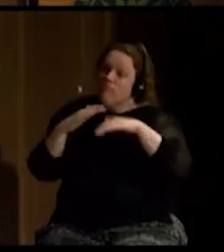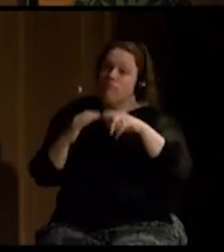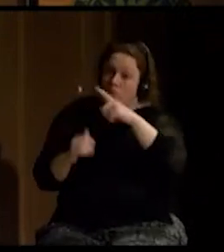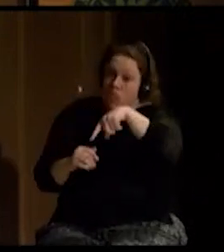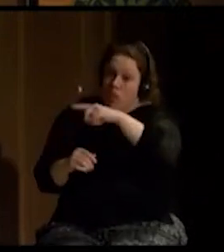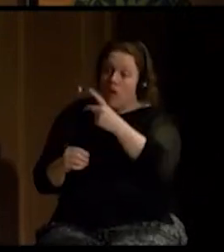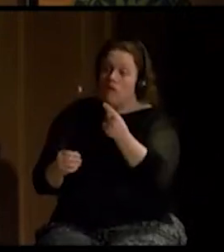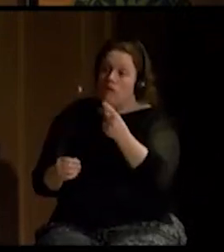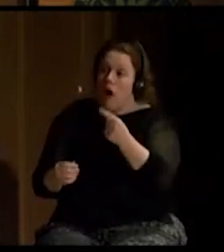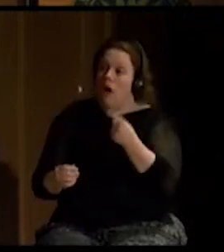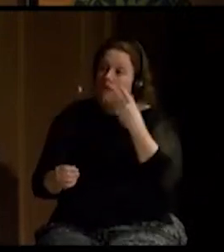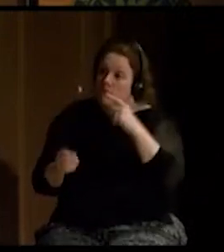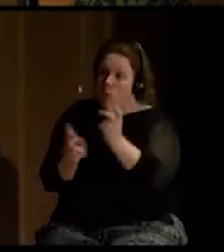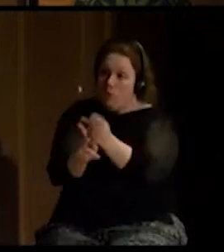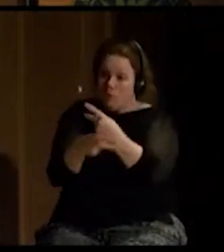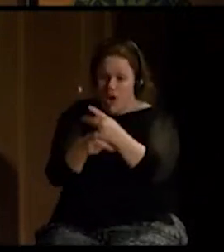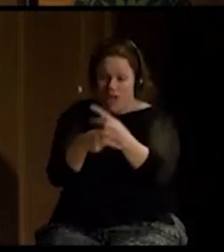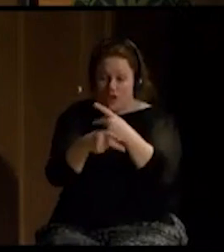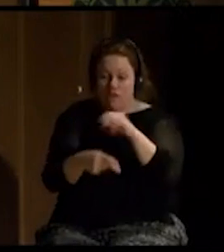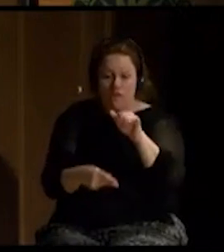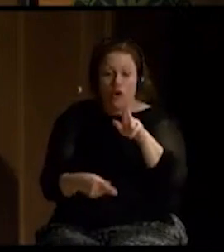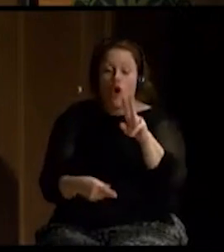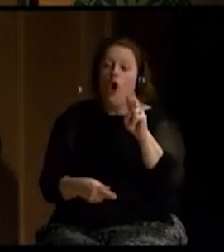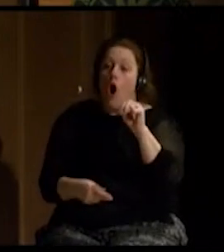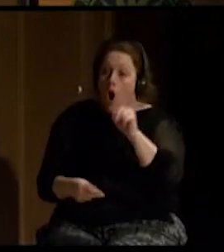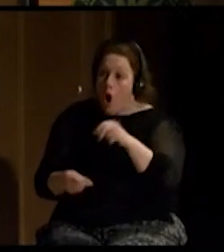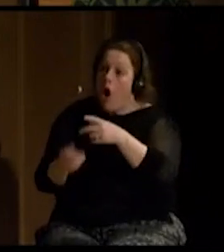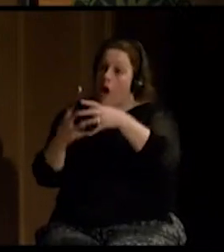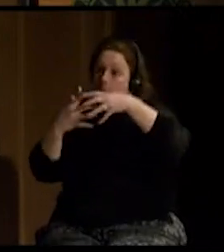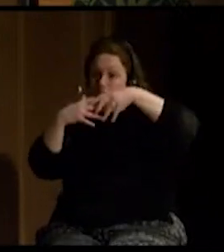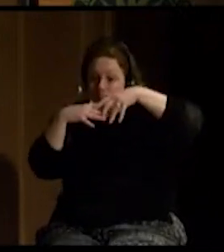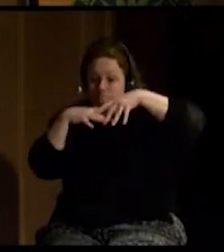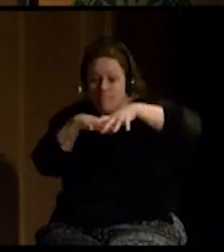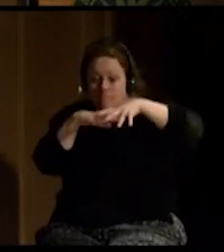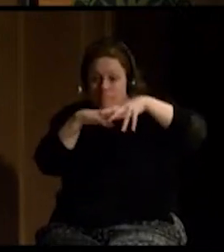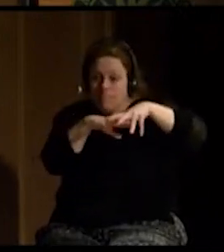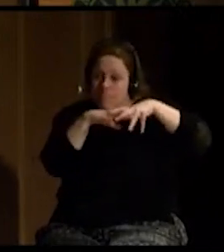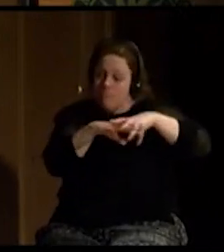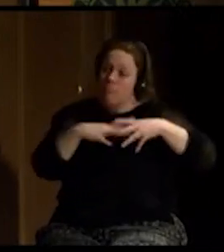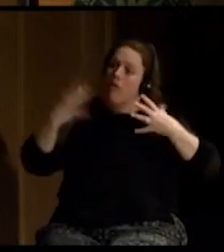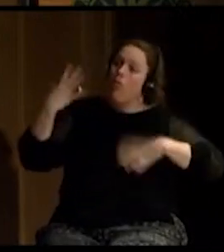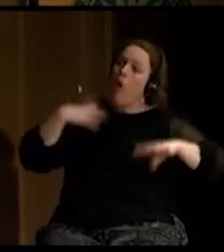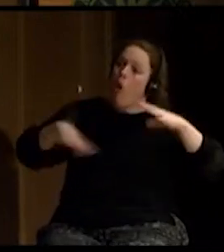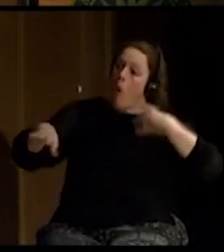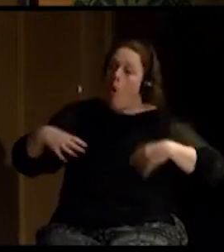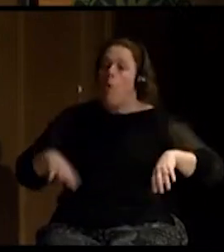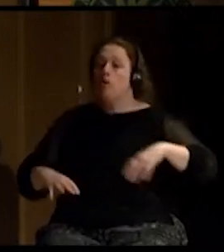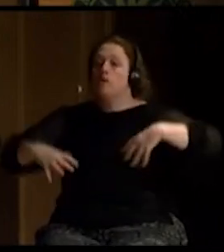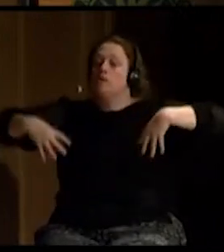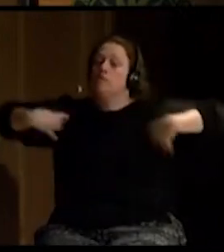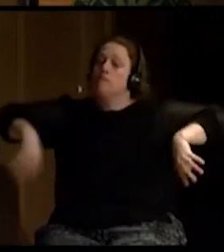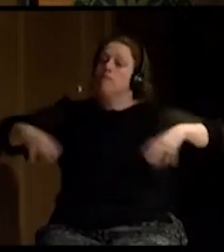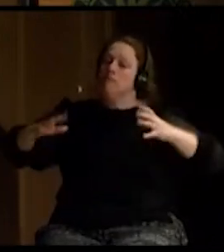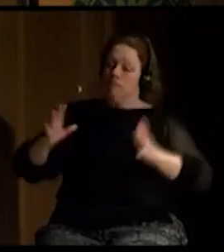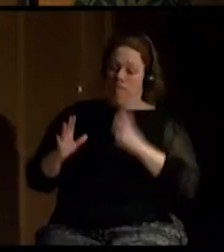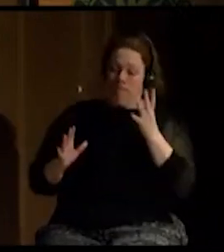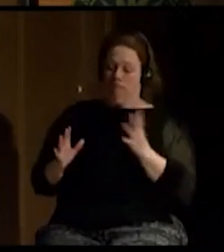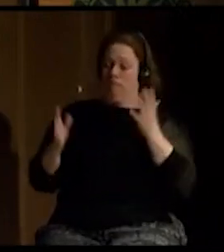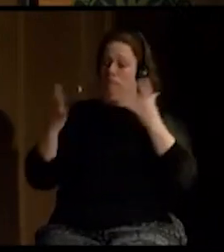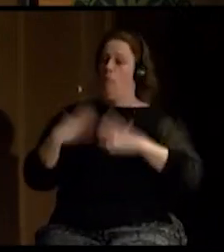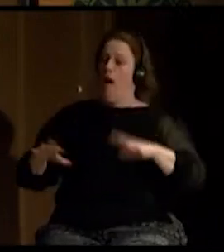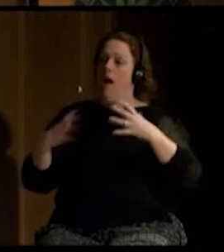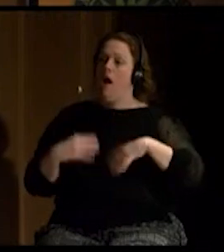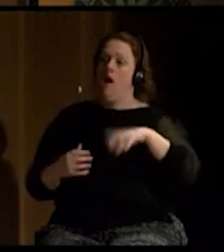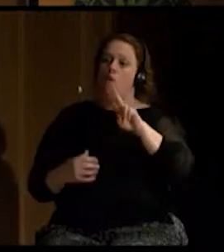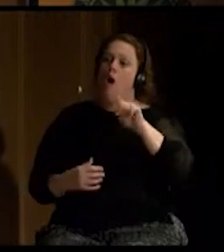was then incorporated into woven textiles to be used in regalia, blankets, and rugs. And